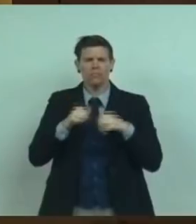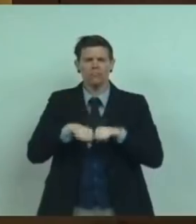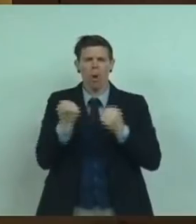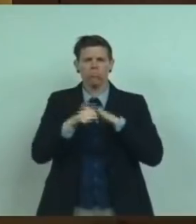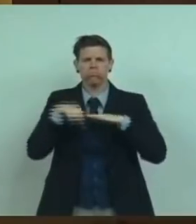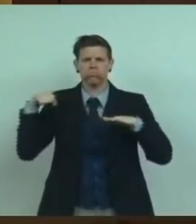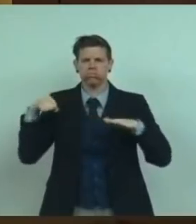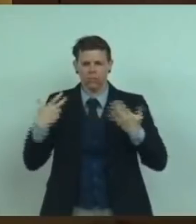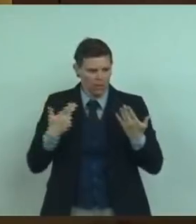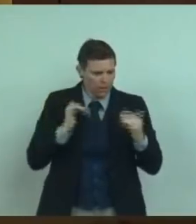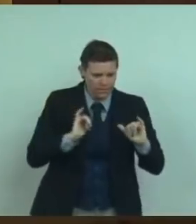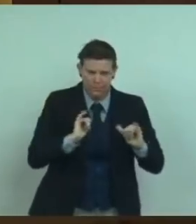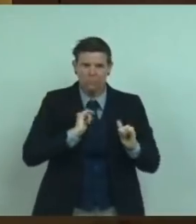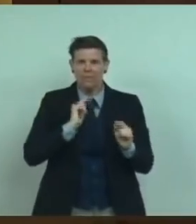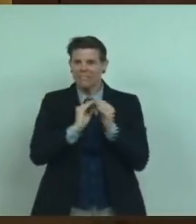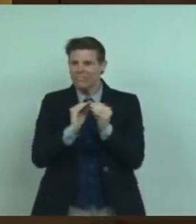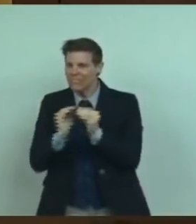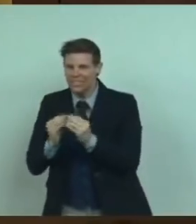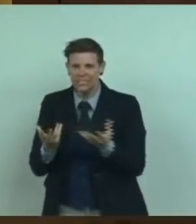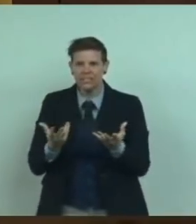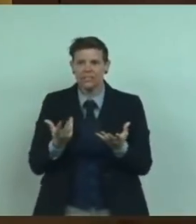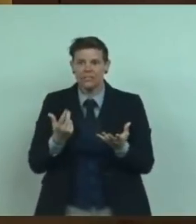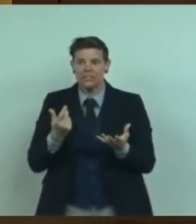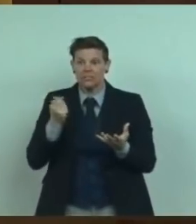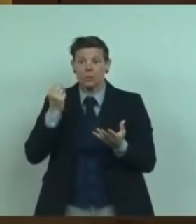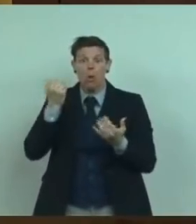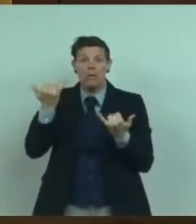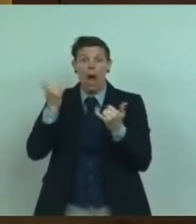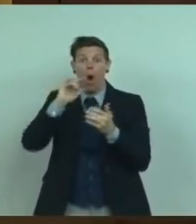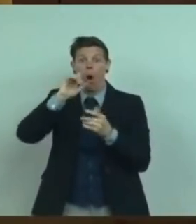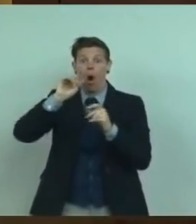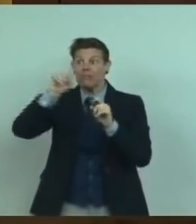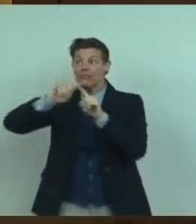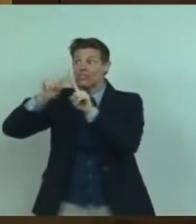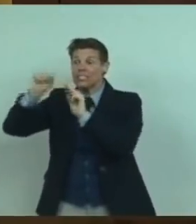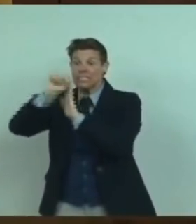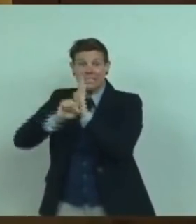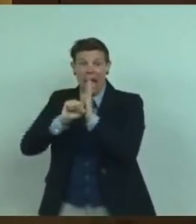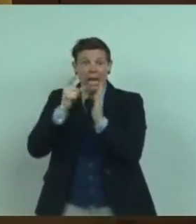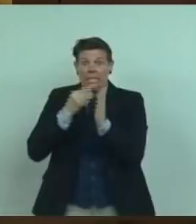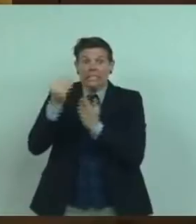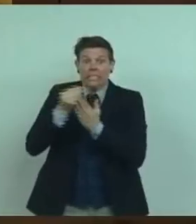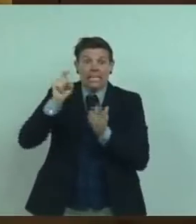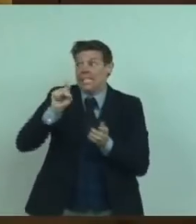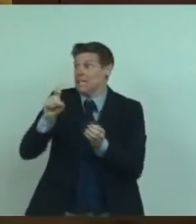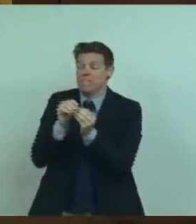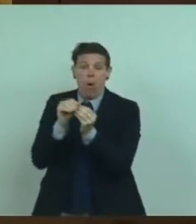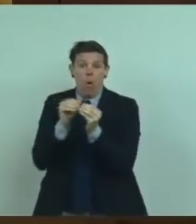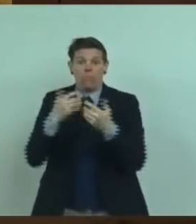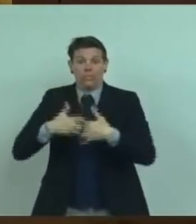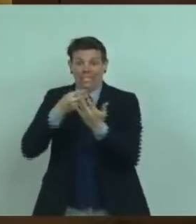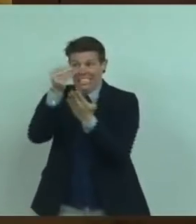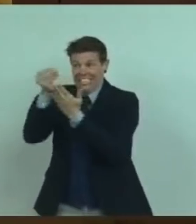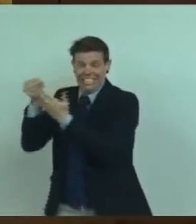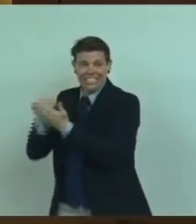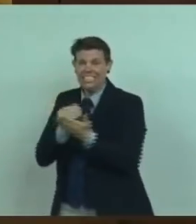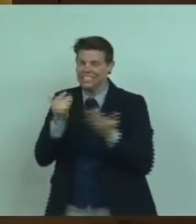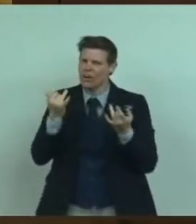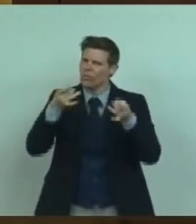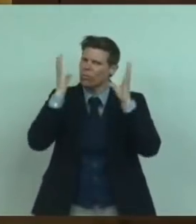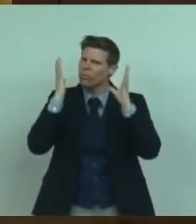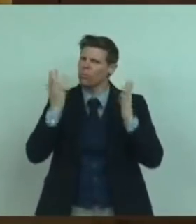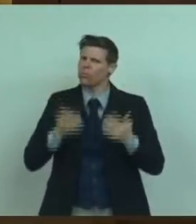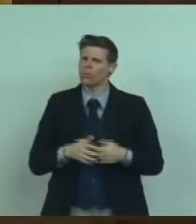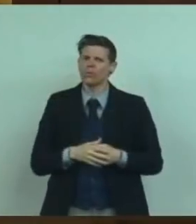competition that is frankly nefarious. And I'm engaged like every other governor. I am forced to be in that